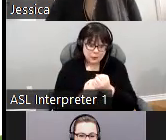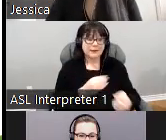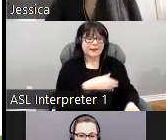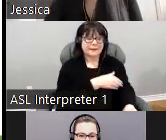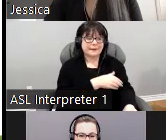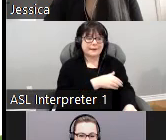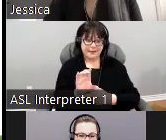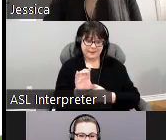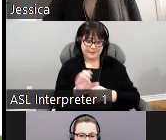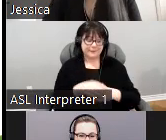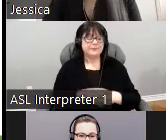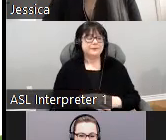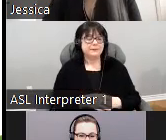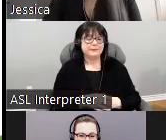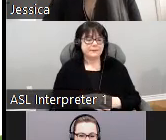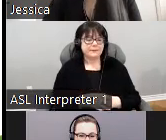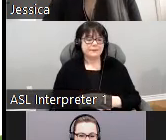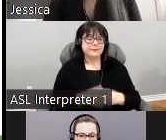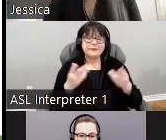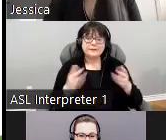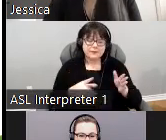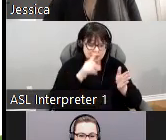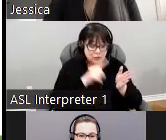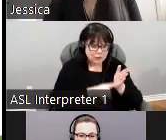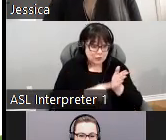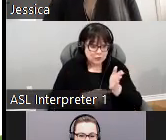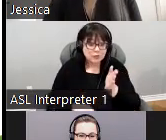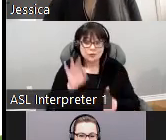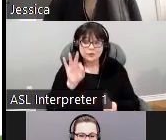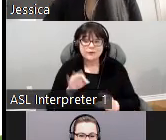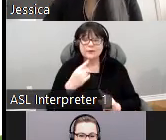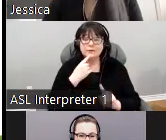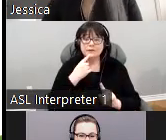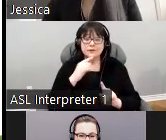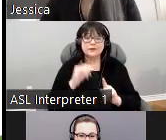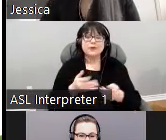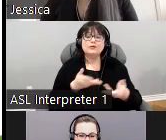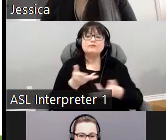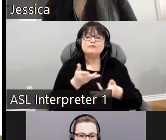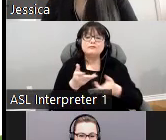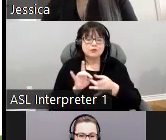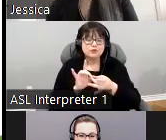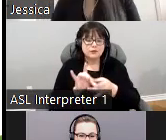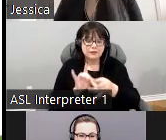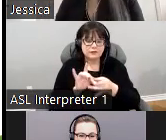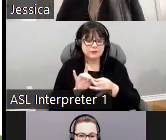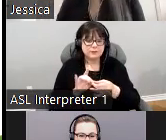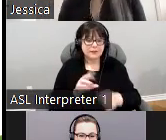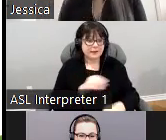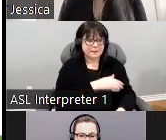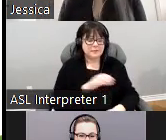that interpersonal relationships and different types of empowerment play a very important role in the outcomes